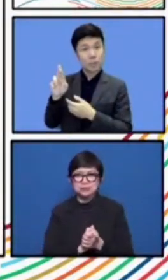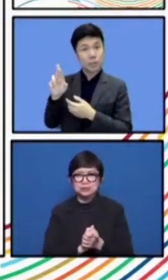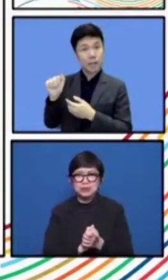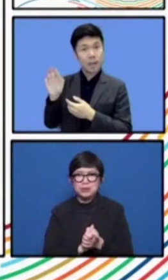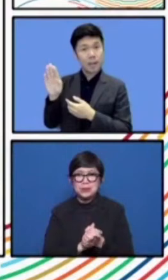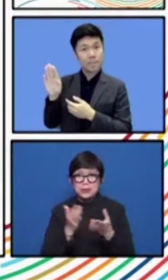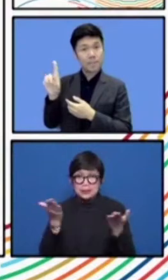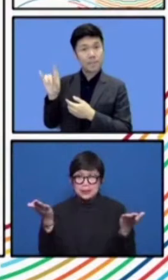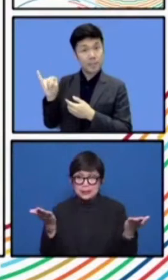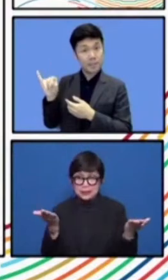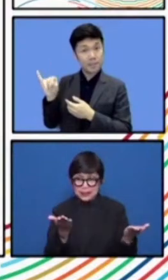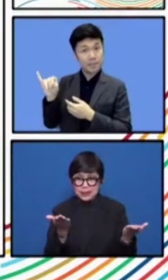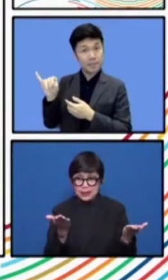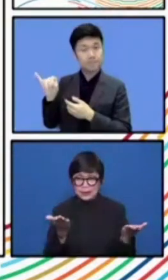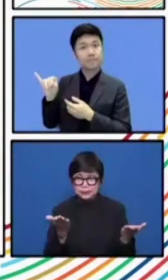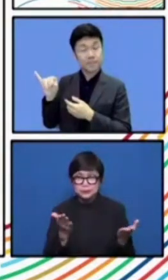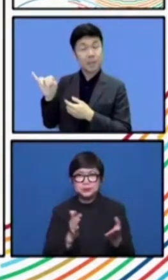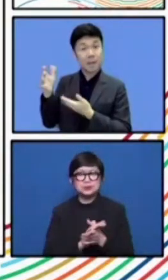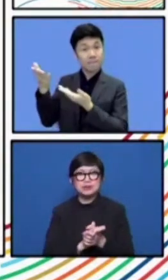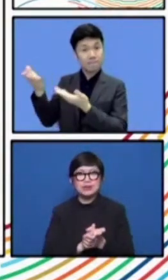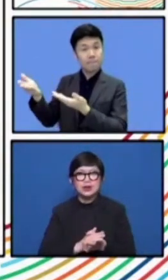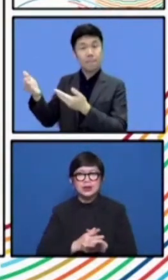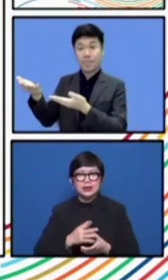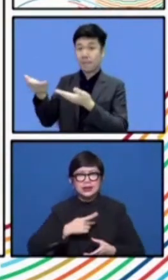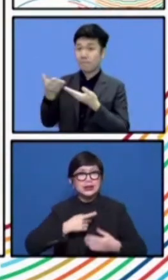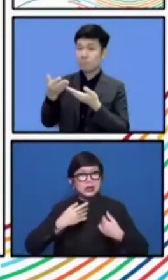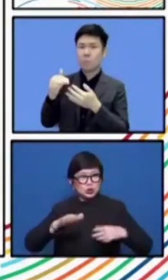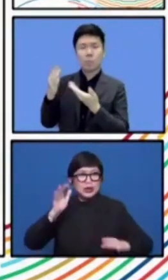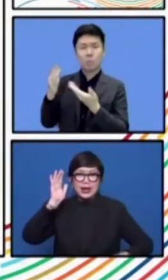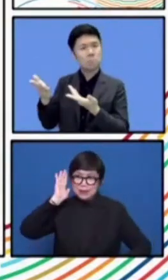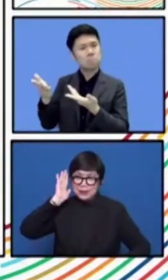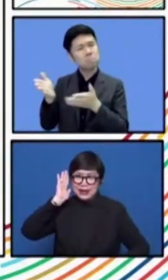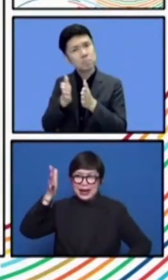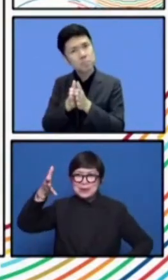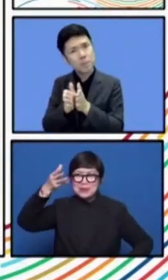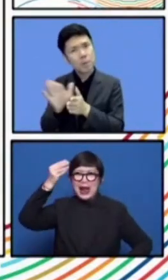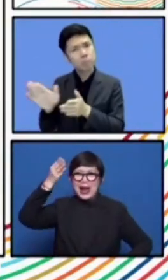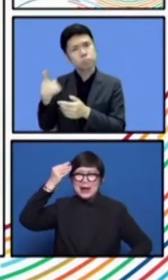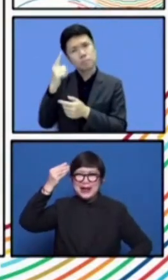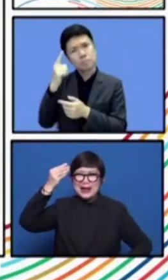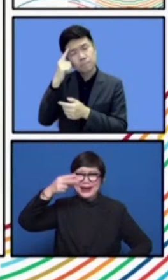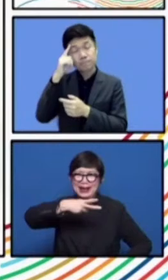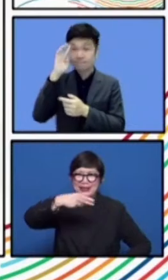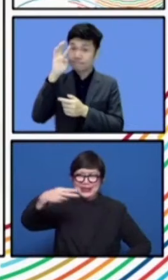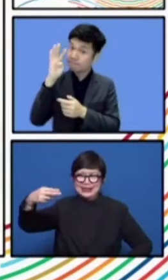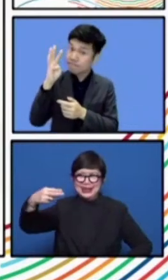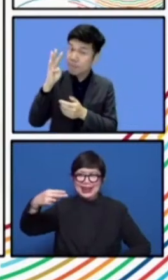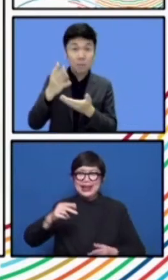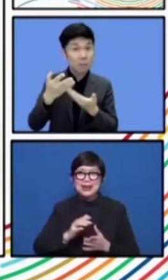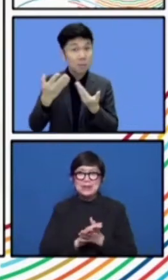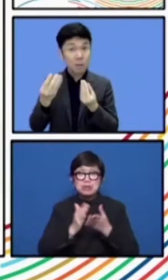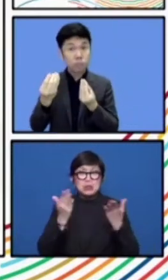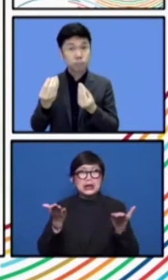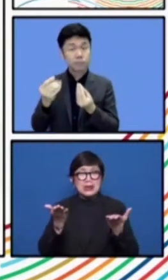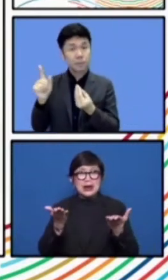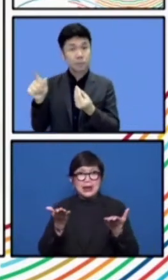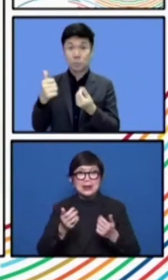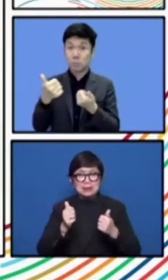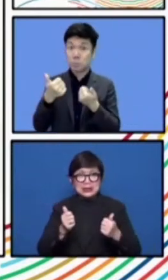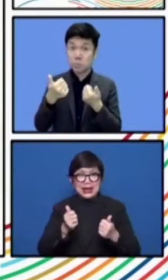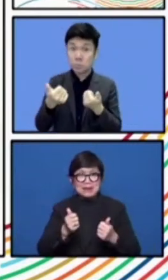panel discussion we had or Indonesians experience could you share your Reflections on the success challenges of